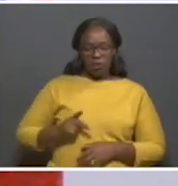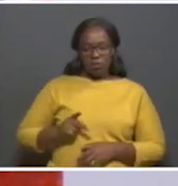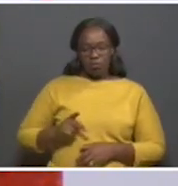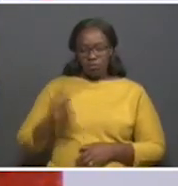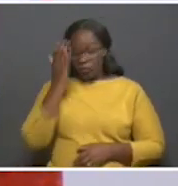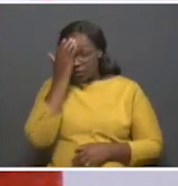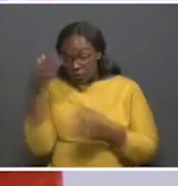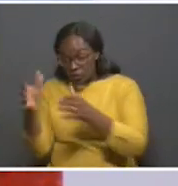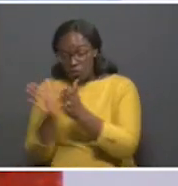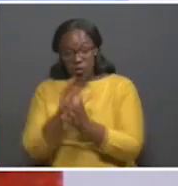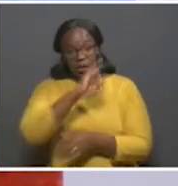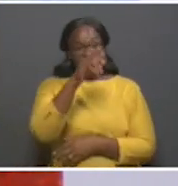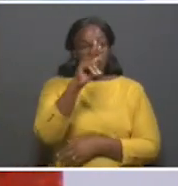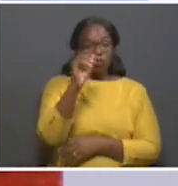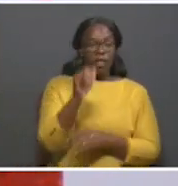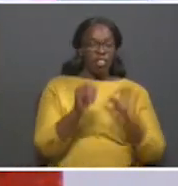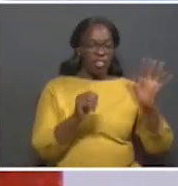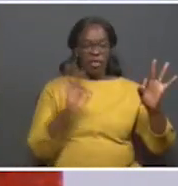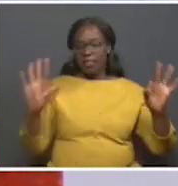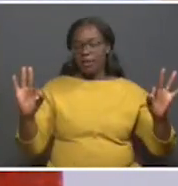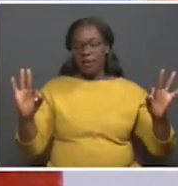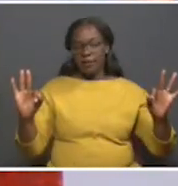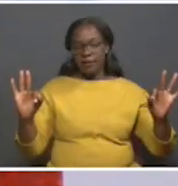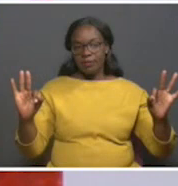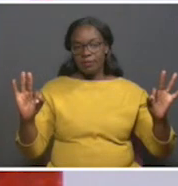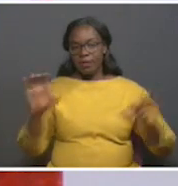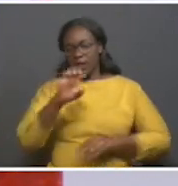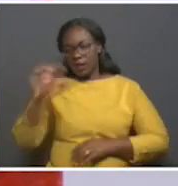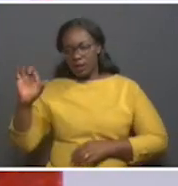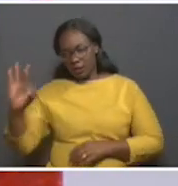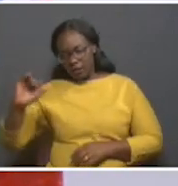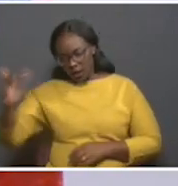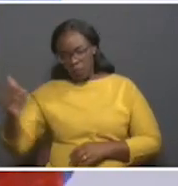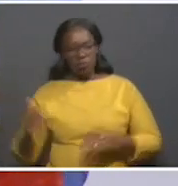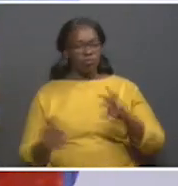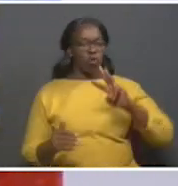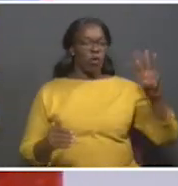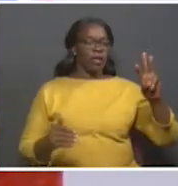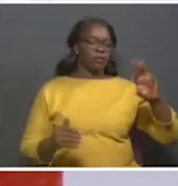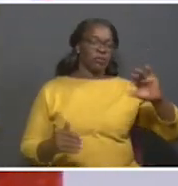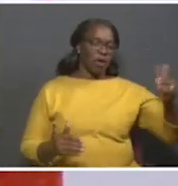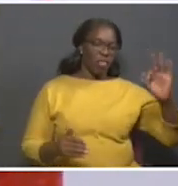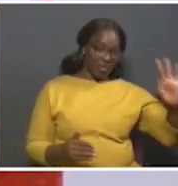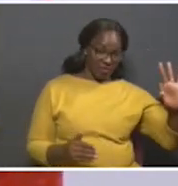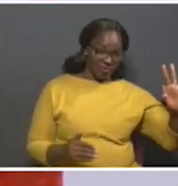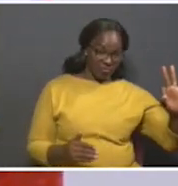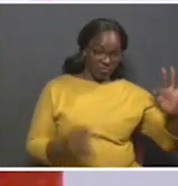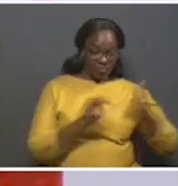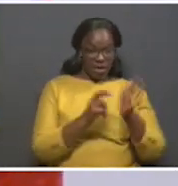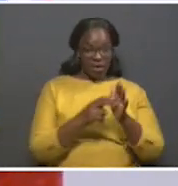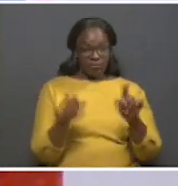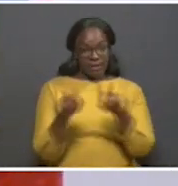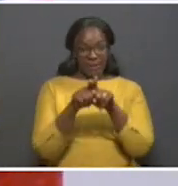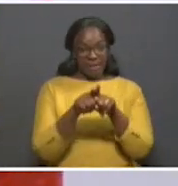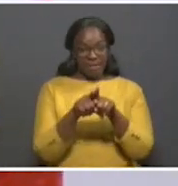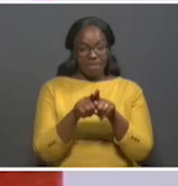three on the eastern side and three on the western side. Consequently, he made equal provision of